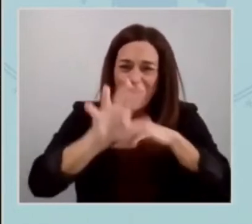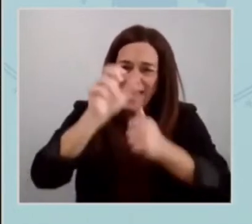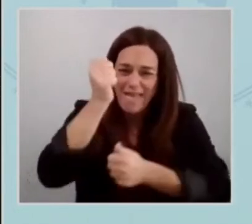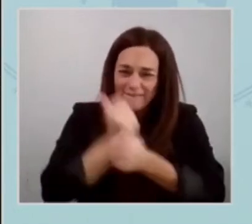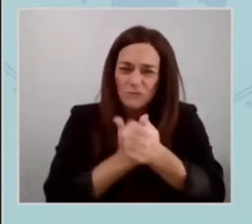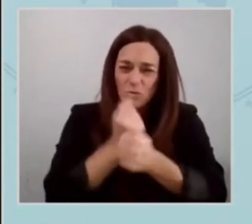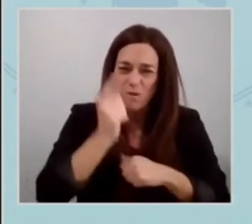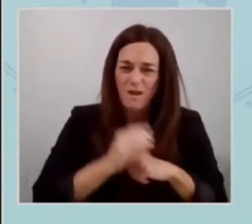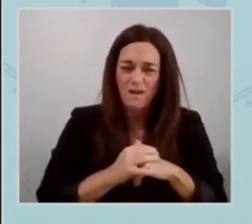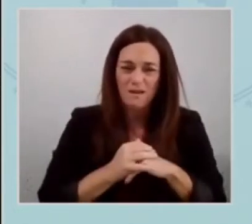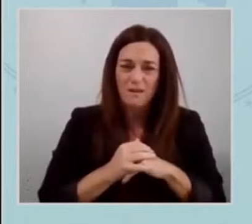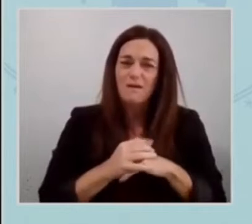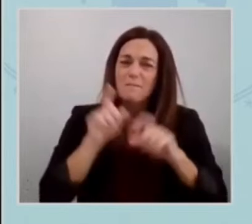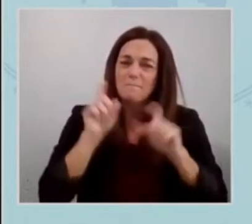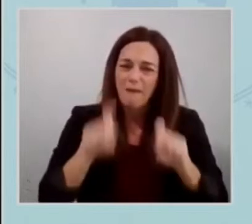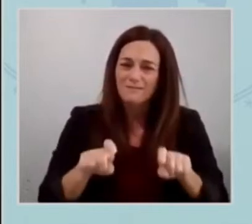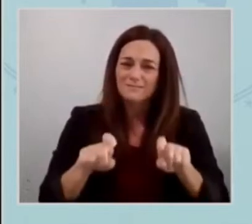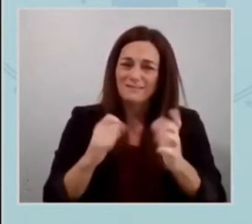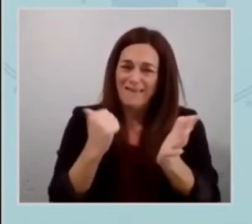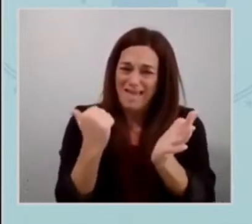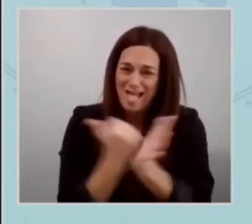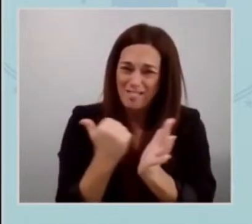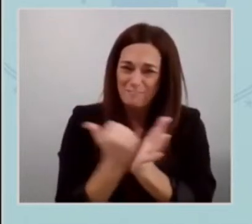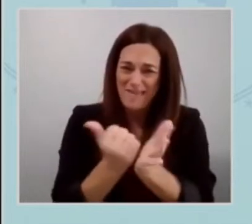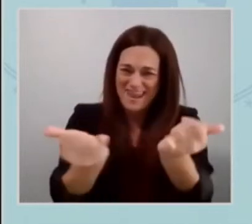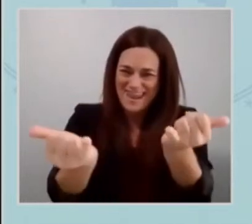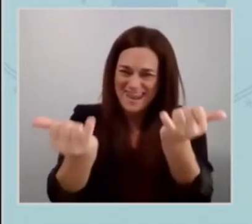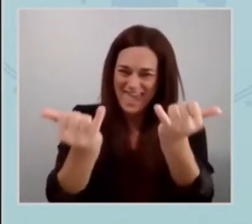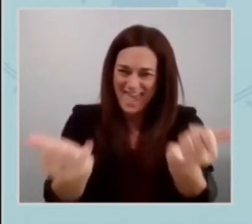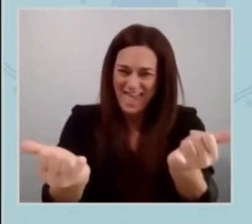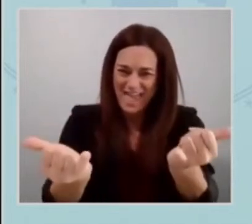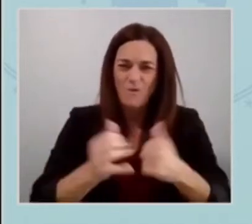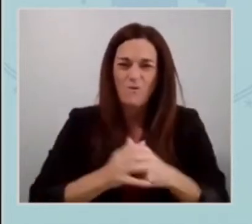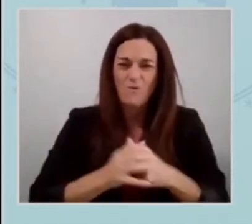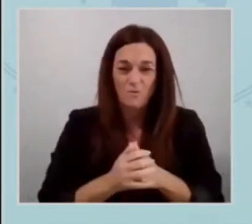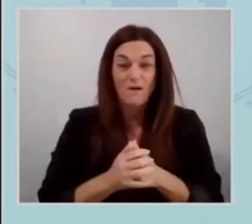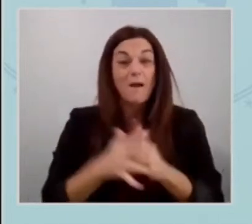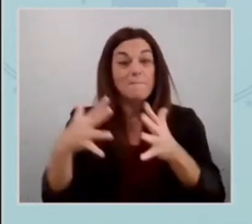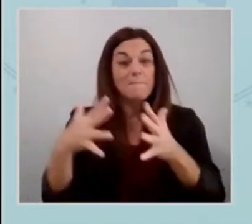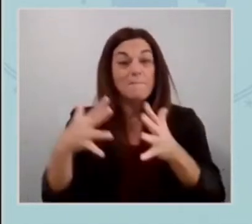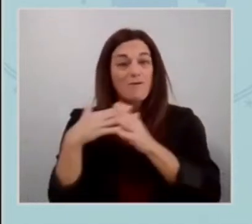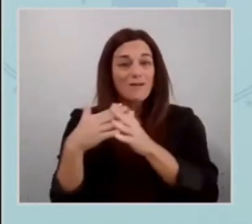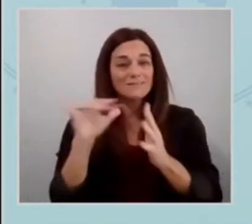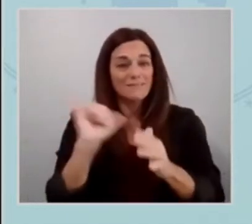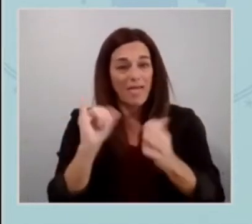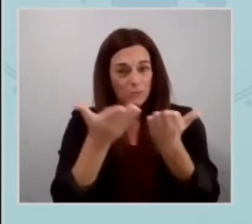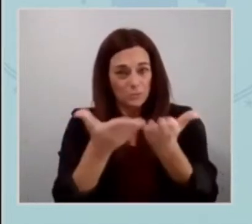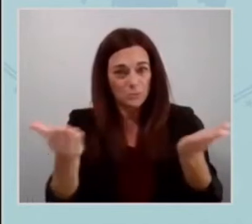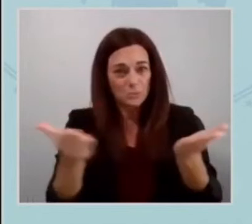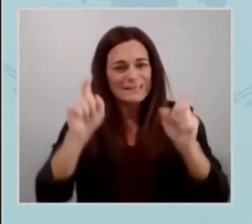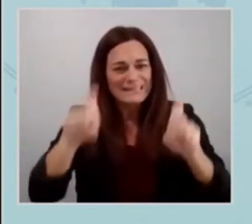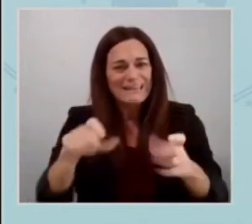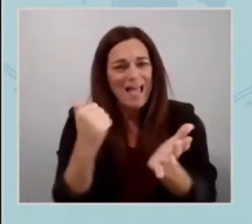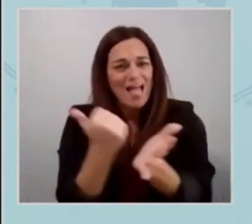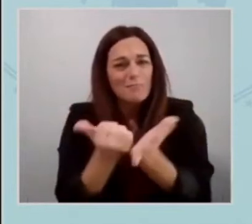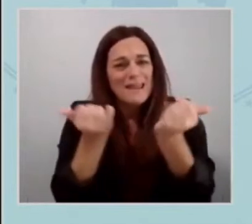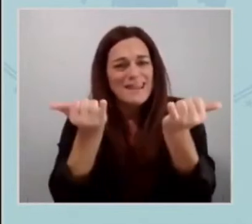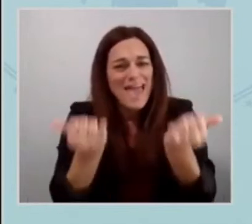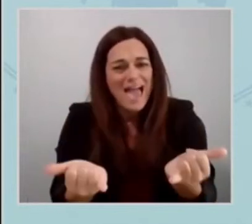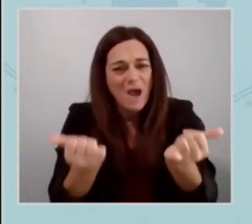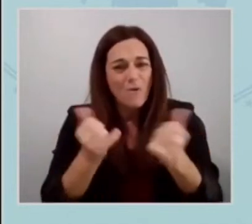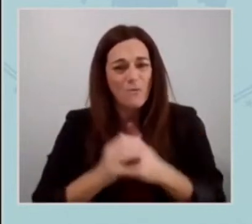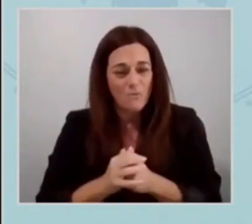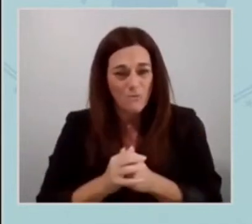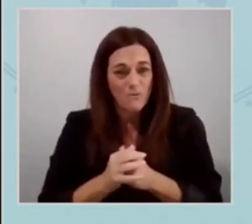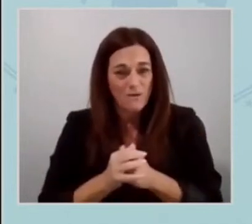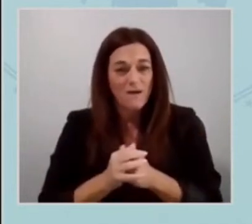families. It impacts on all of you, all of us. And we need to get help out the door as soon as we can. And